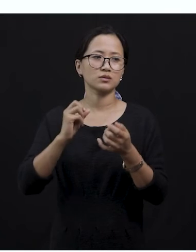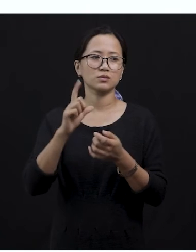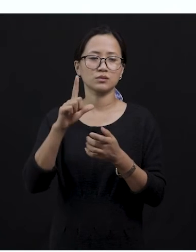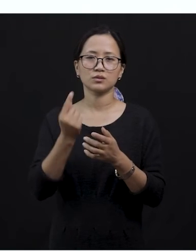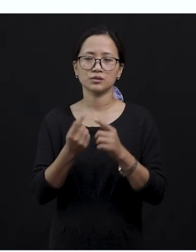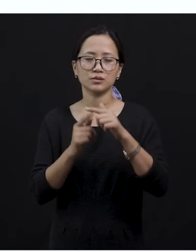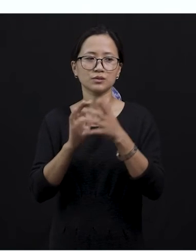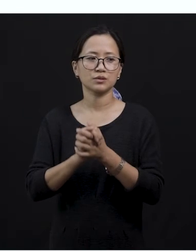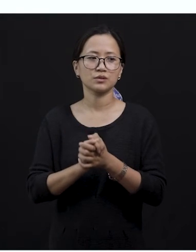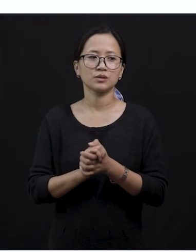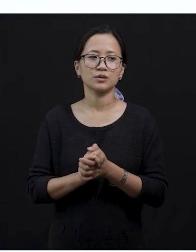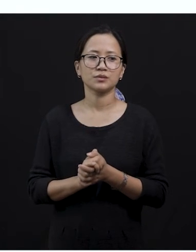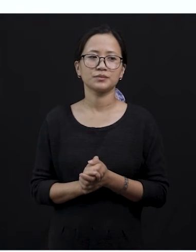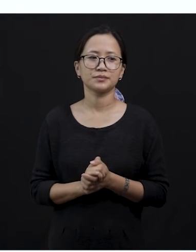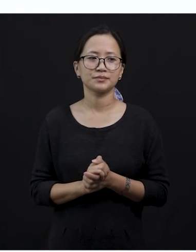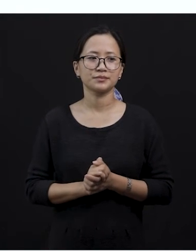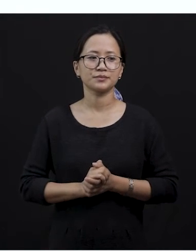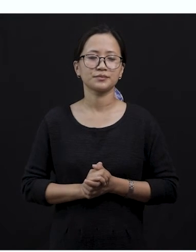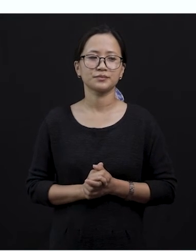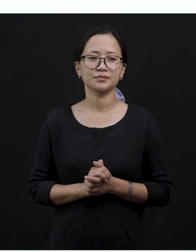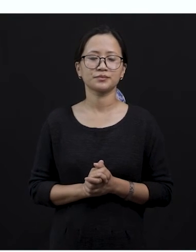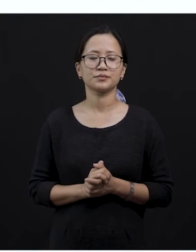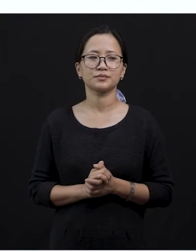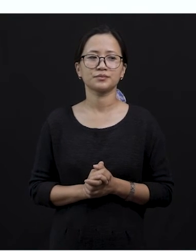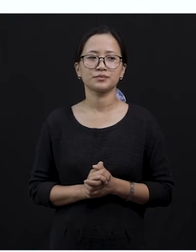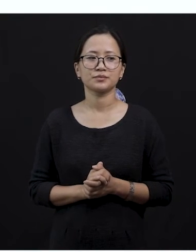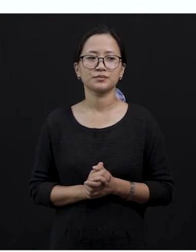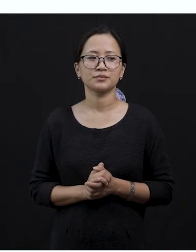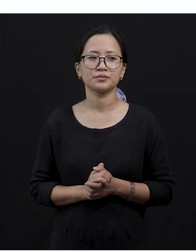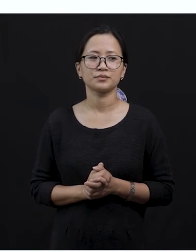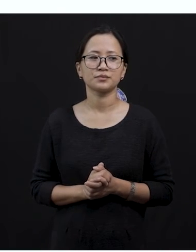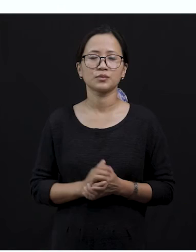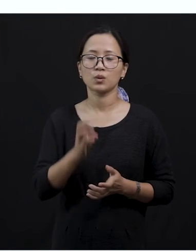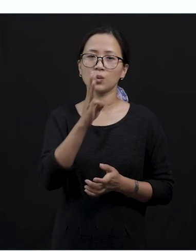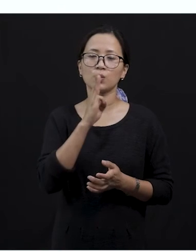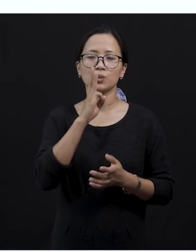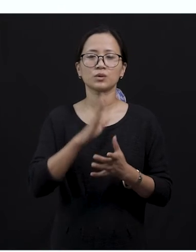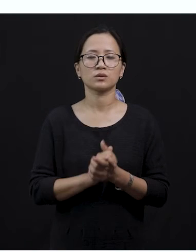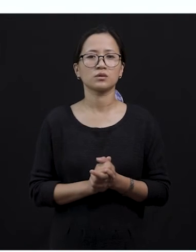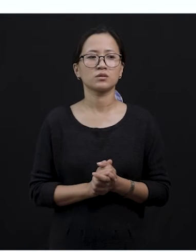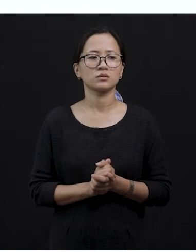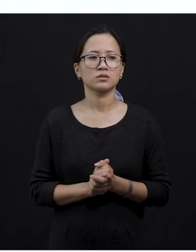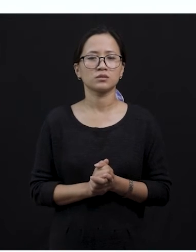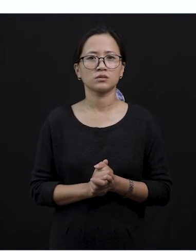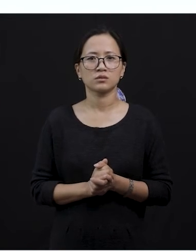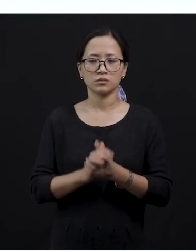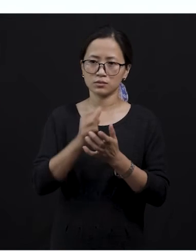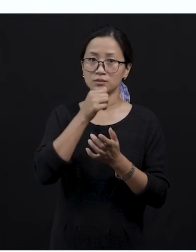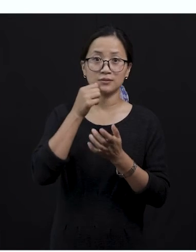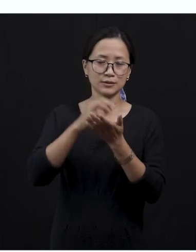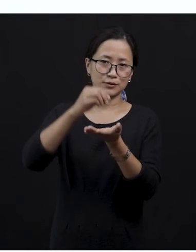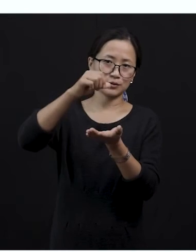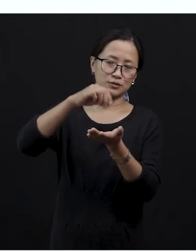solid particles which dissolves in a liquid is called a solute. And what about the water? The sugar is